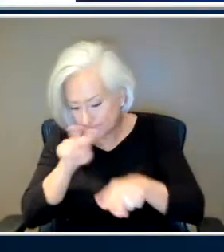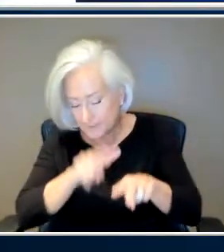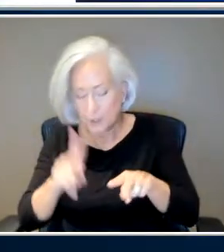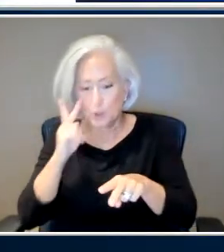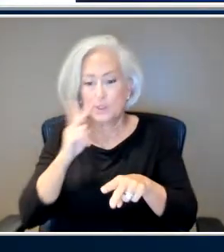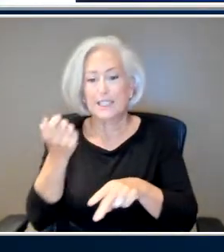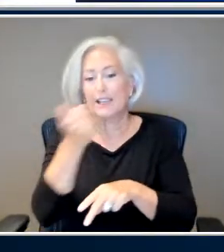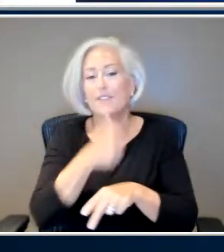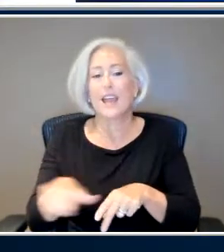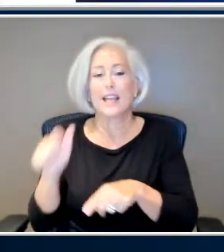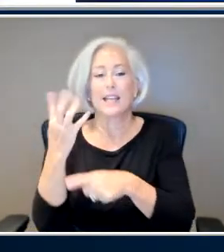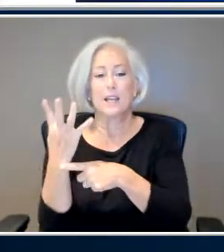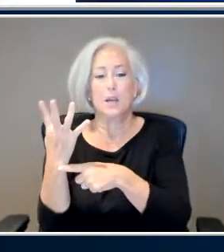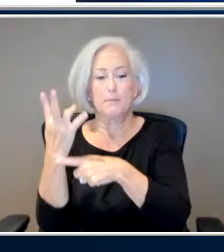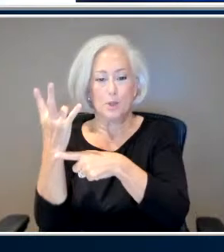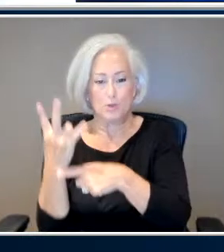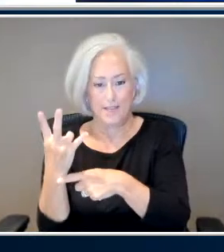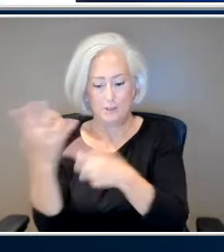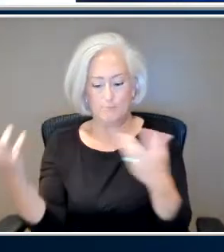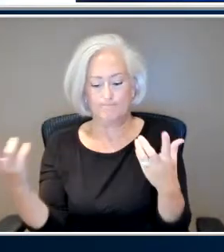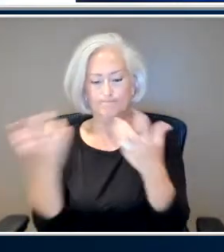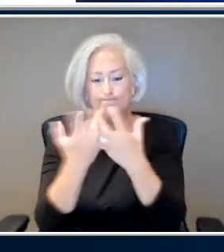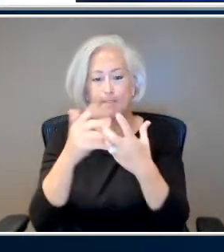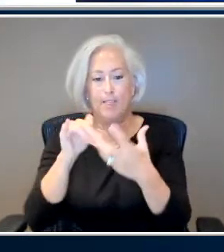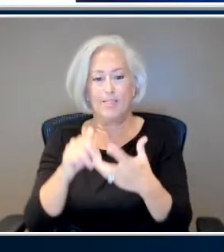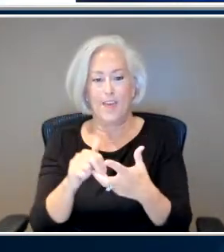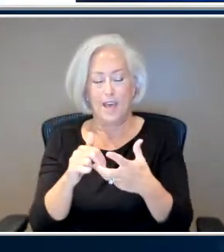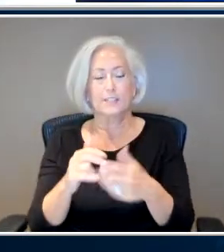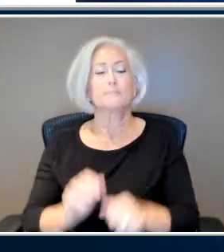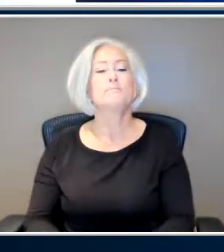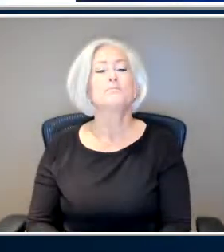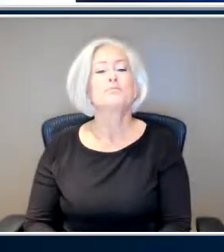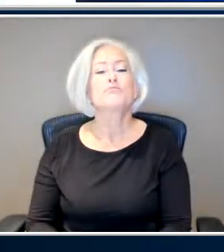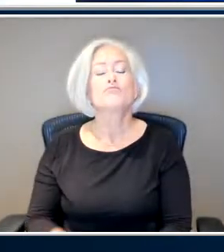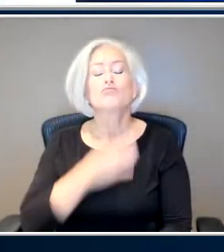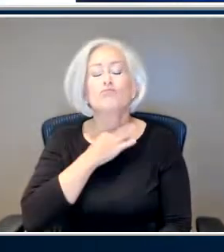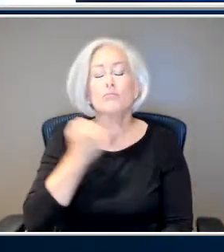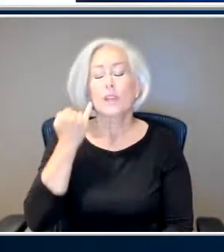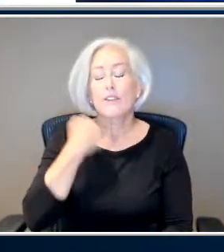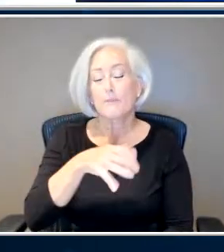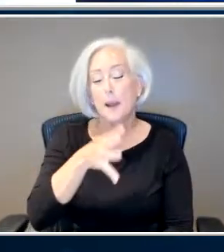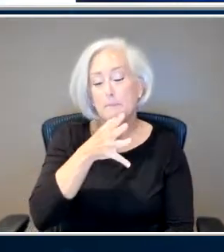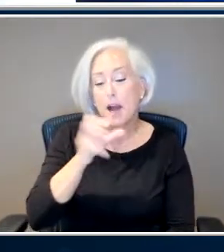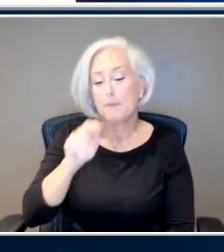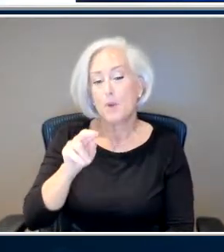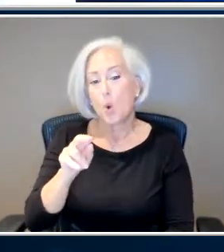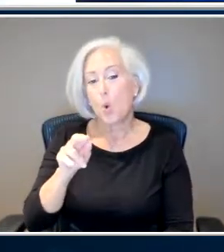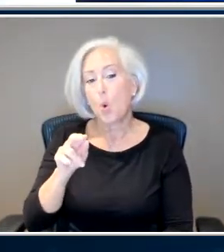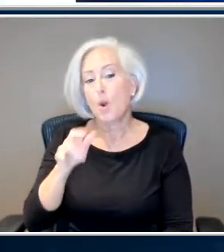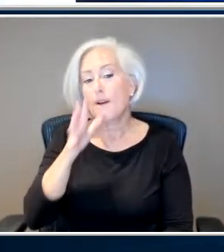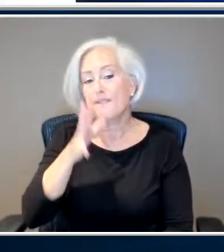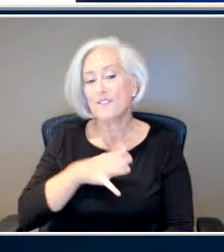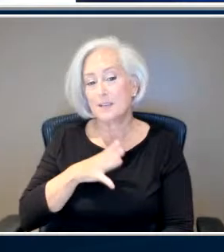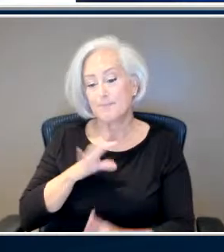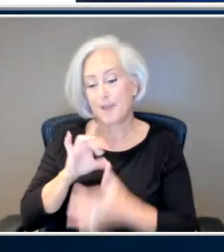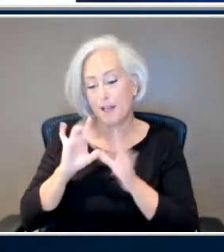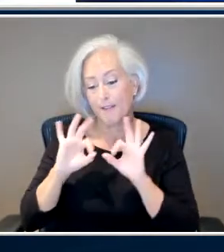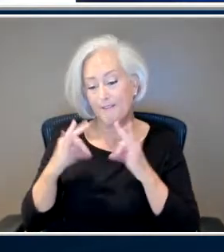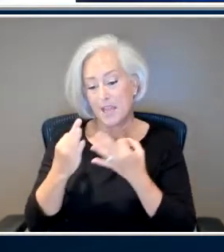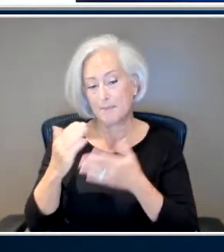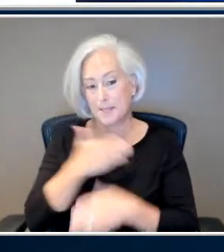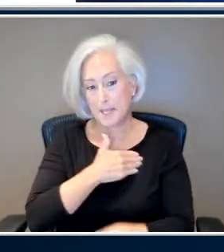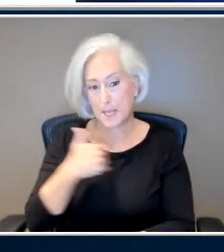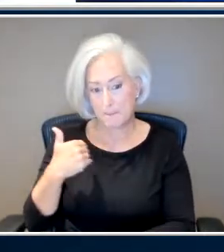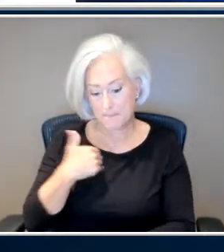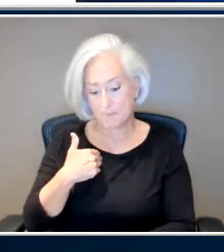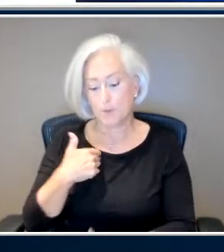same note of genetics, Yen wants to know if my mother or female relative with who I share blood relationship have been diagnosed with